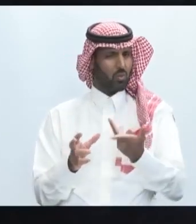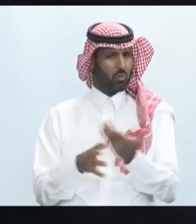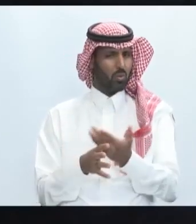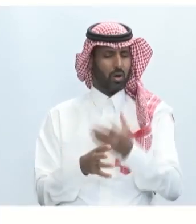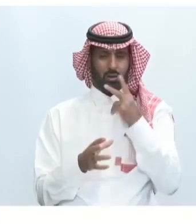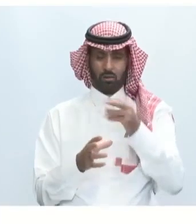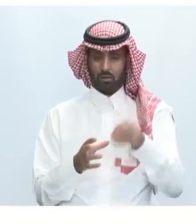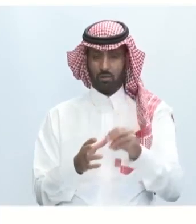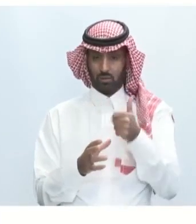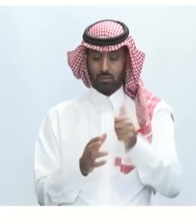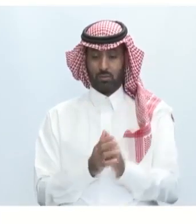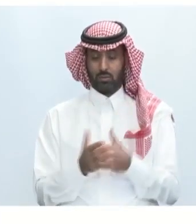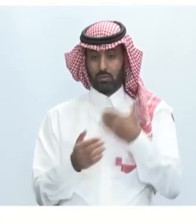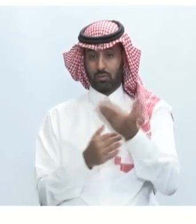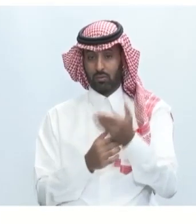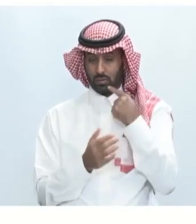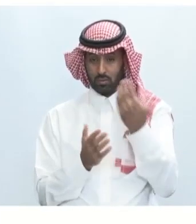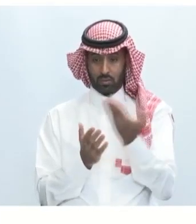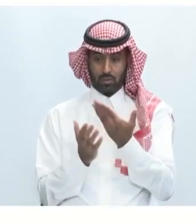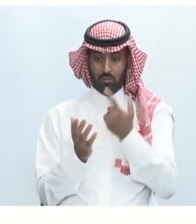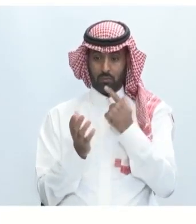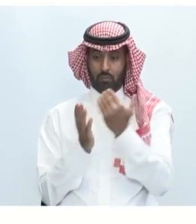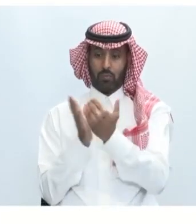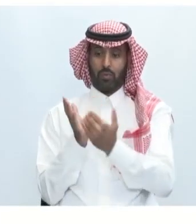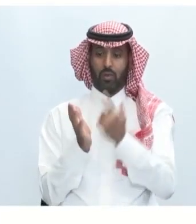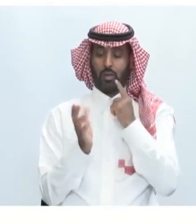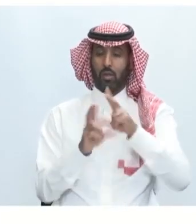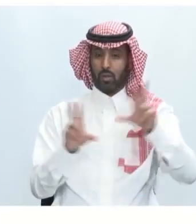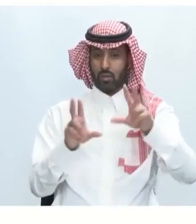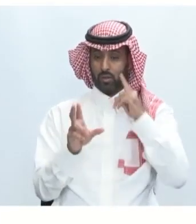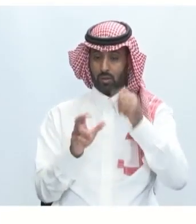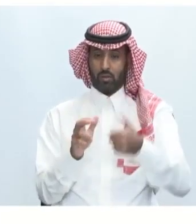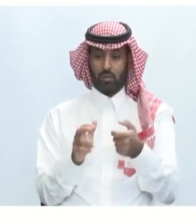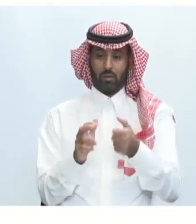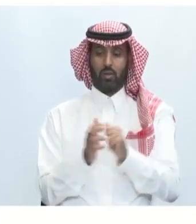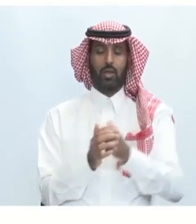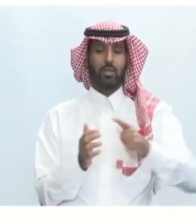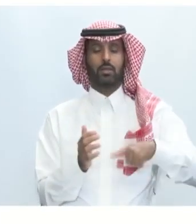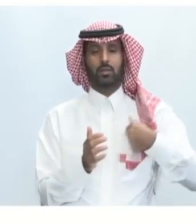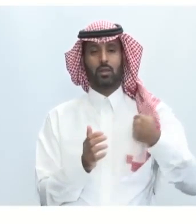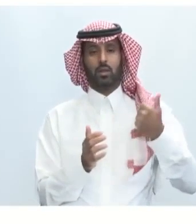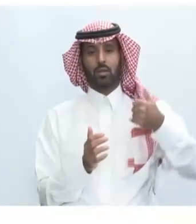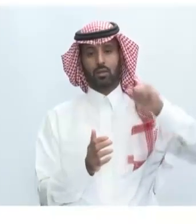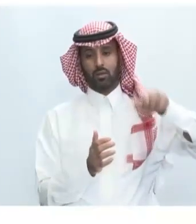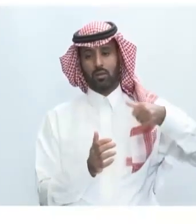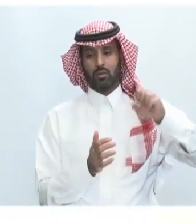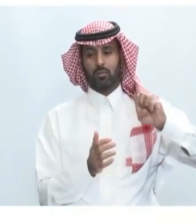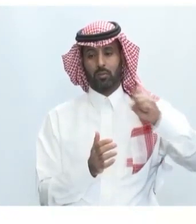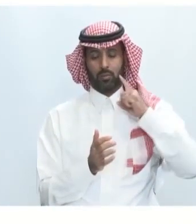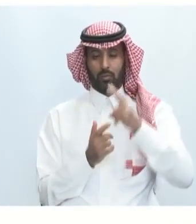and why? Then we read some articles about TV programs, the Jeopardy, the quiz show, and the